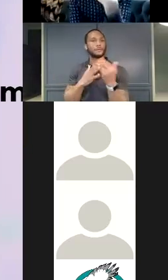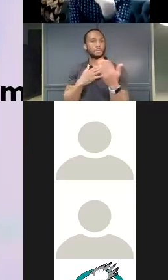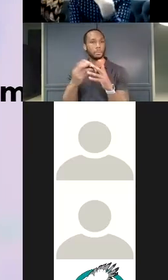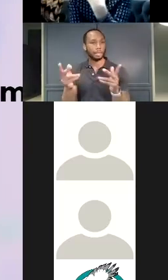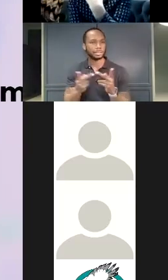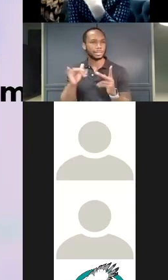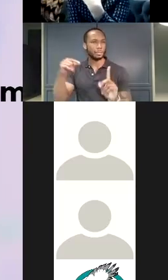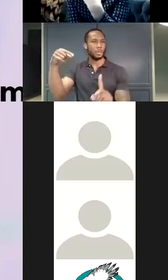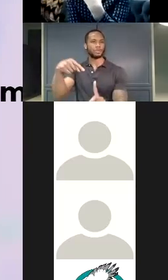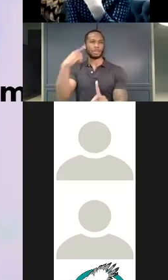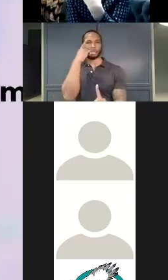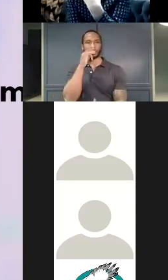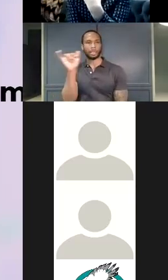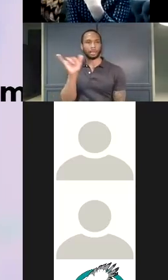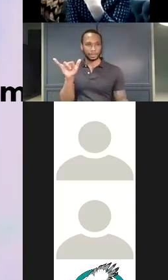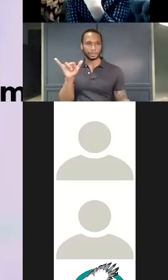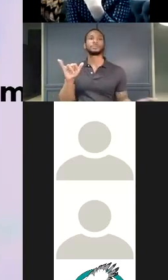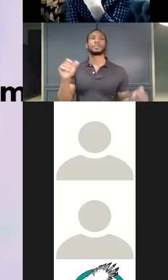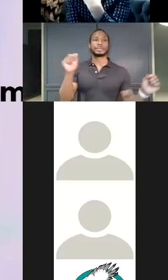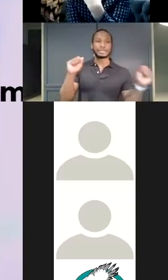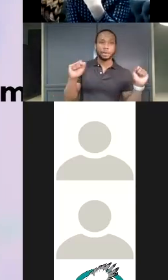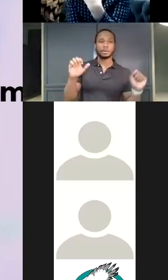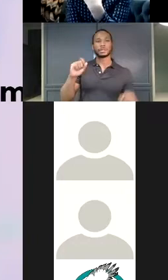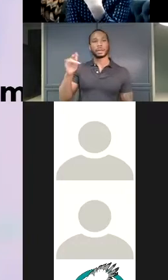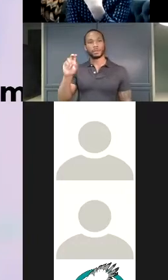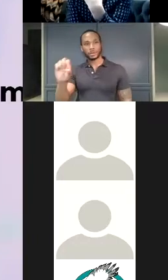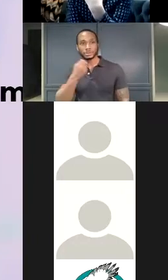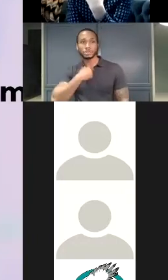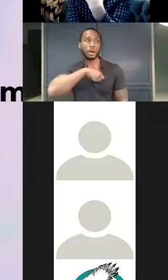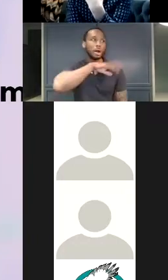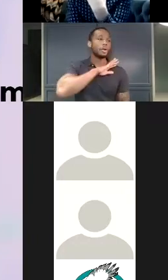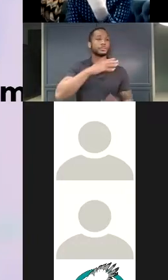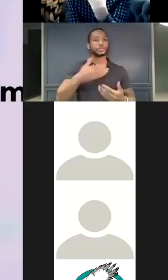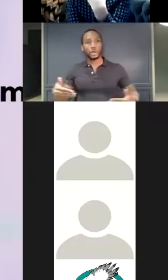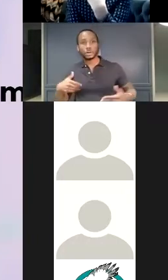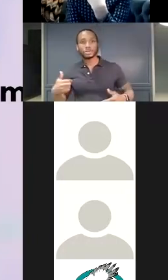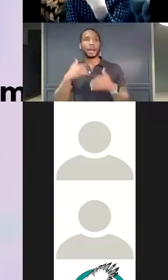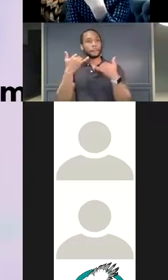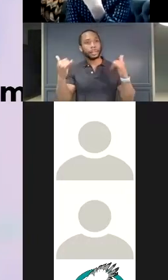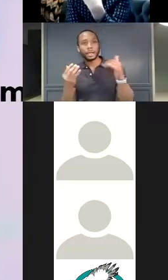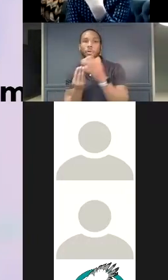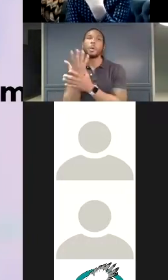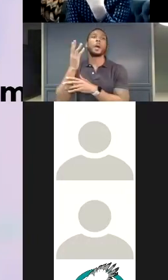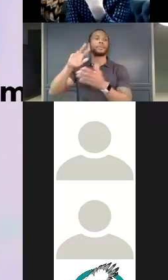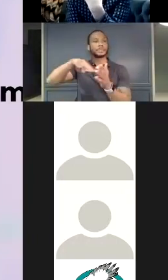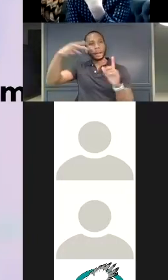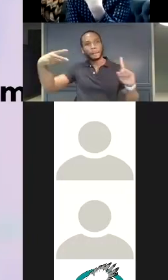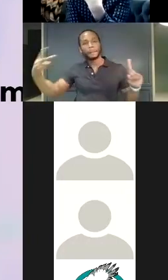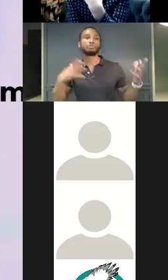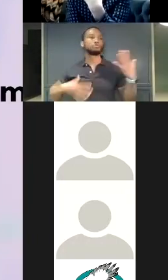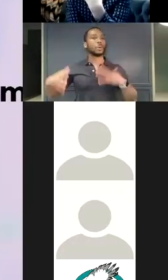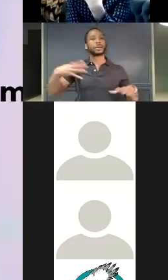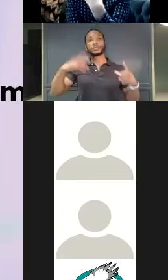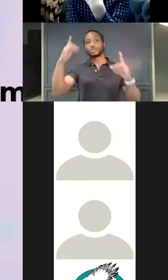looks like. Towels, aprons, or scarves are skirts. I play, grow up, tumble, dress, dream,